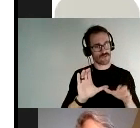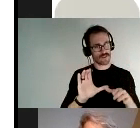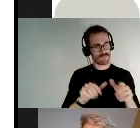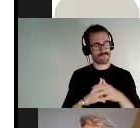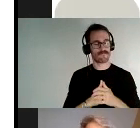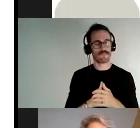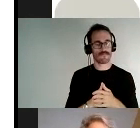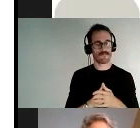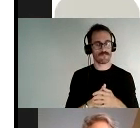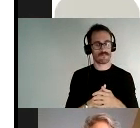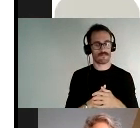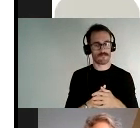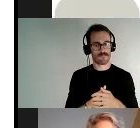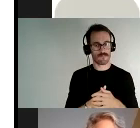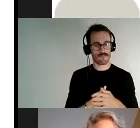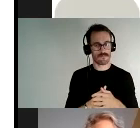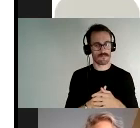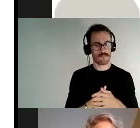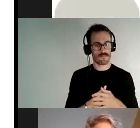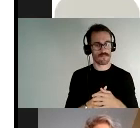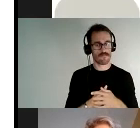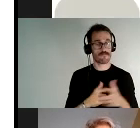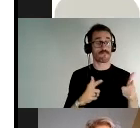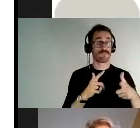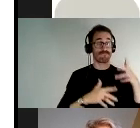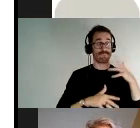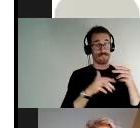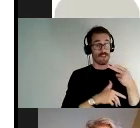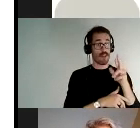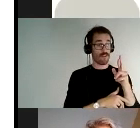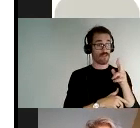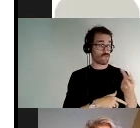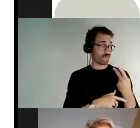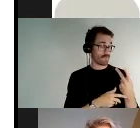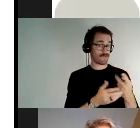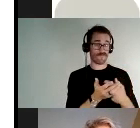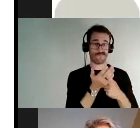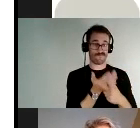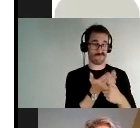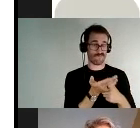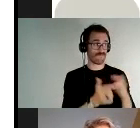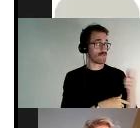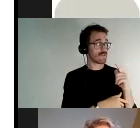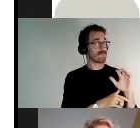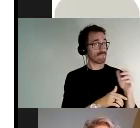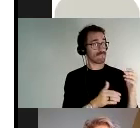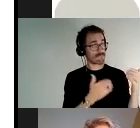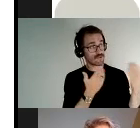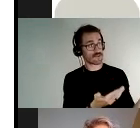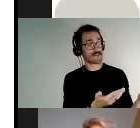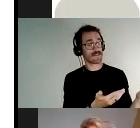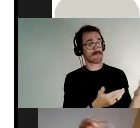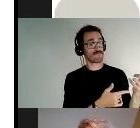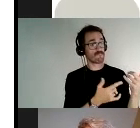In fact, so I don't know if people can. When Heather and I spoke ahead of time, she had suggested that we do this as part of